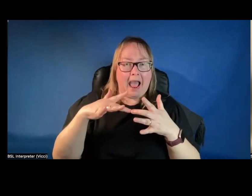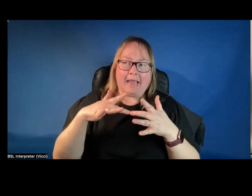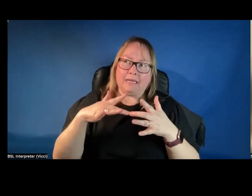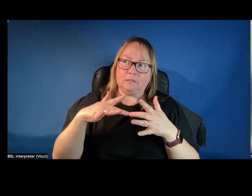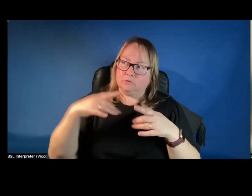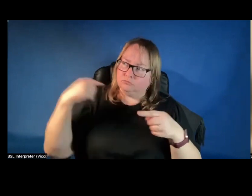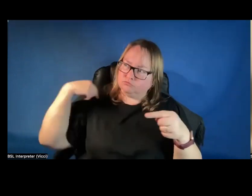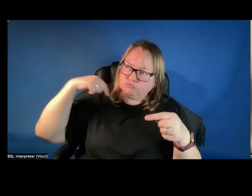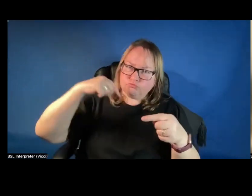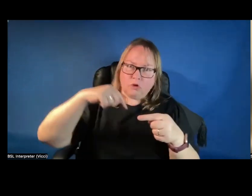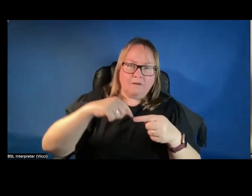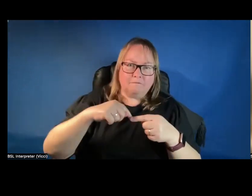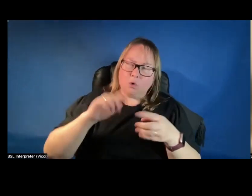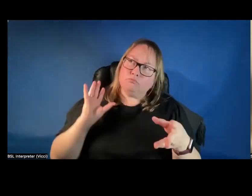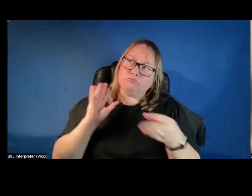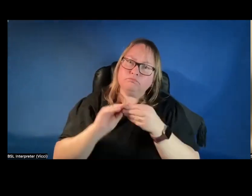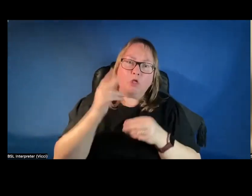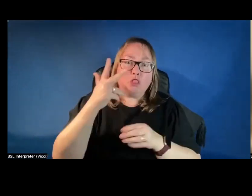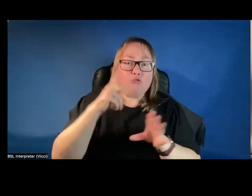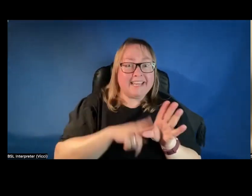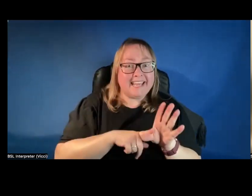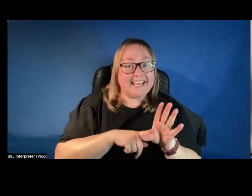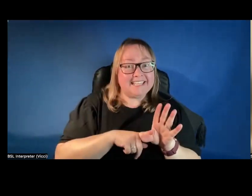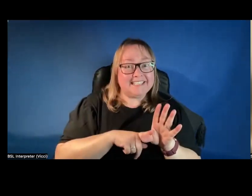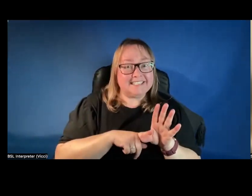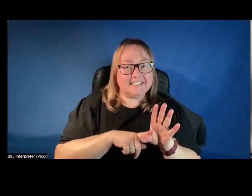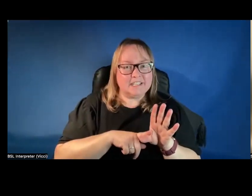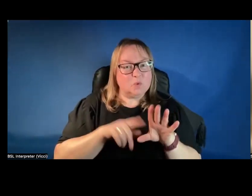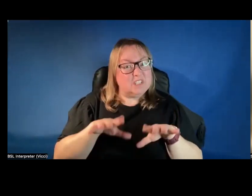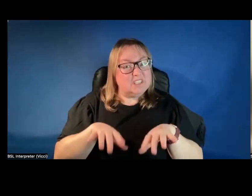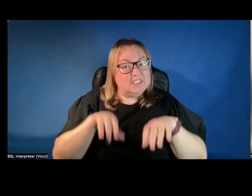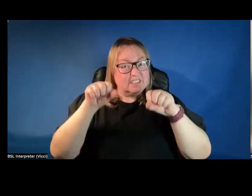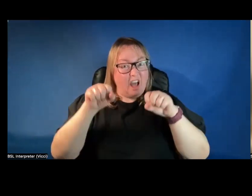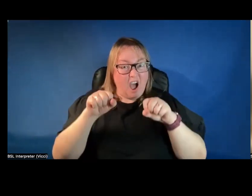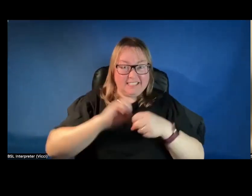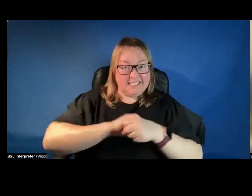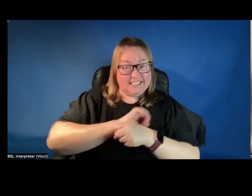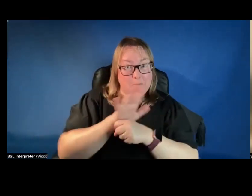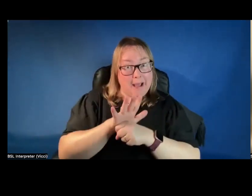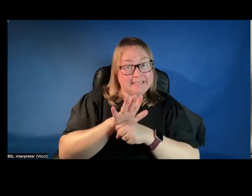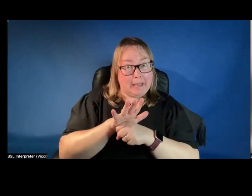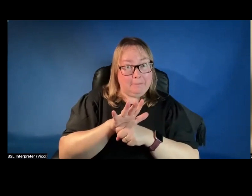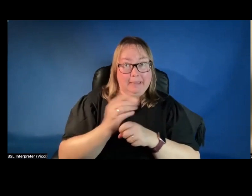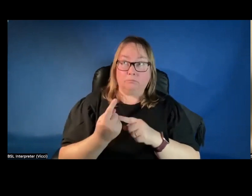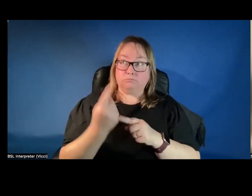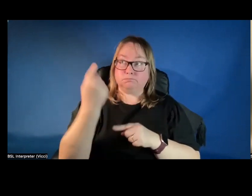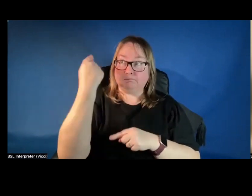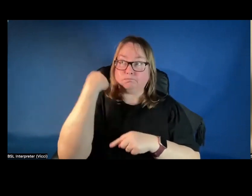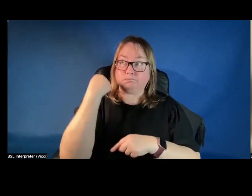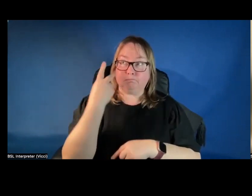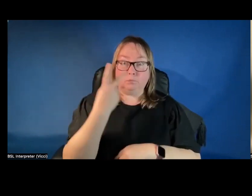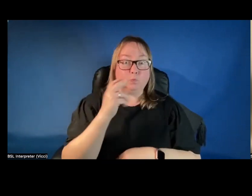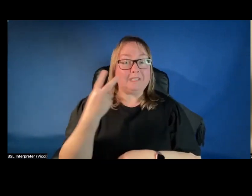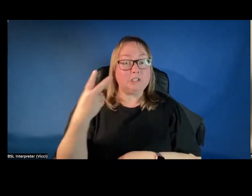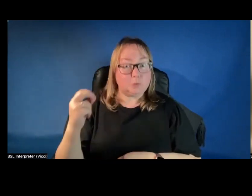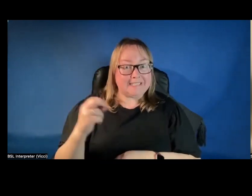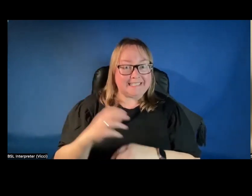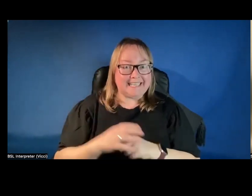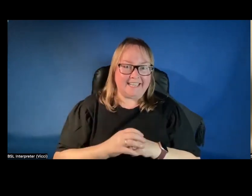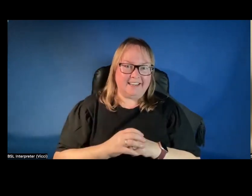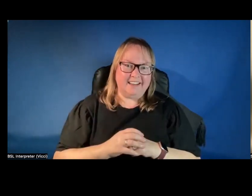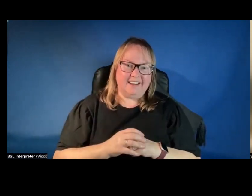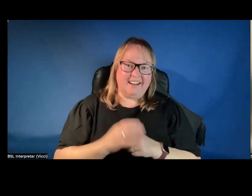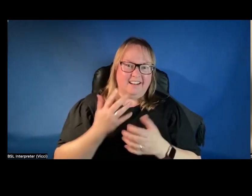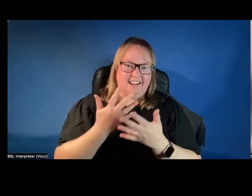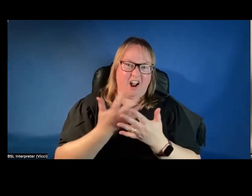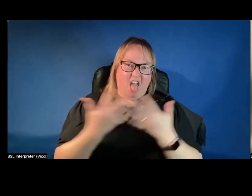years now, starting during the pandemic in 2020, when most of our programs